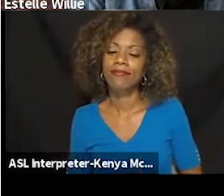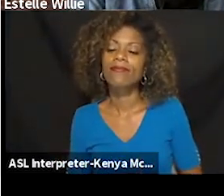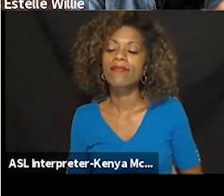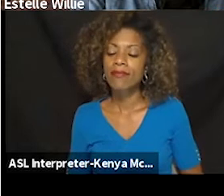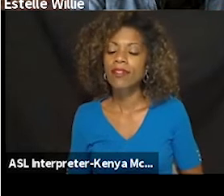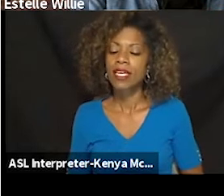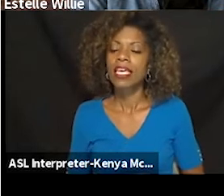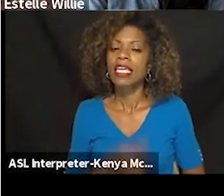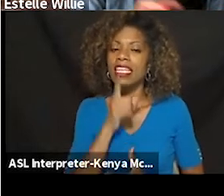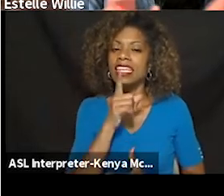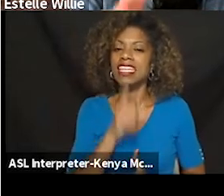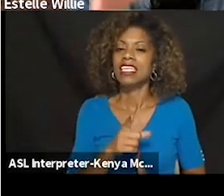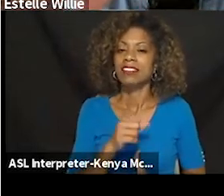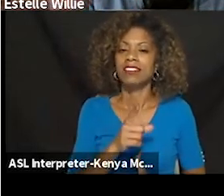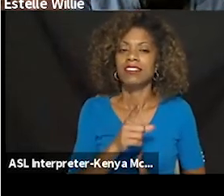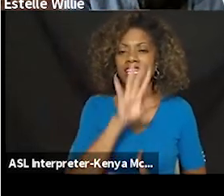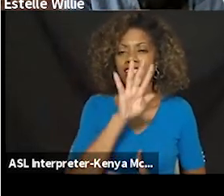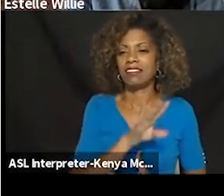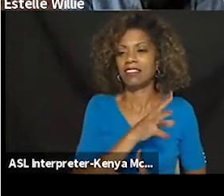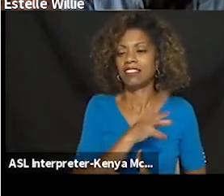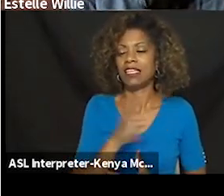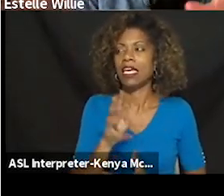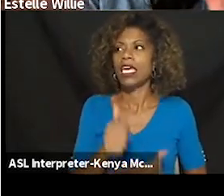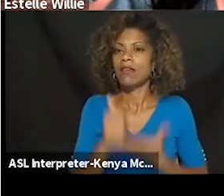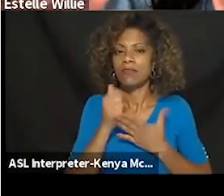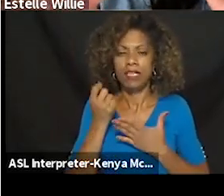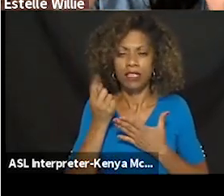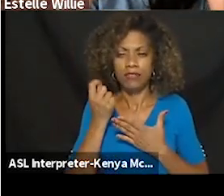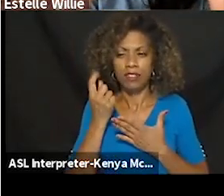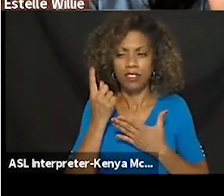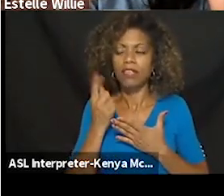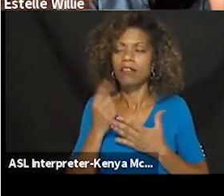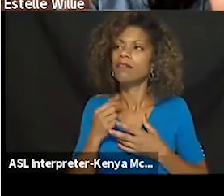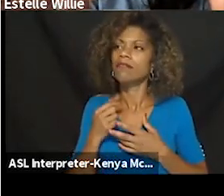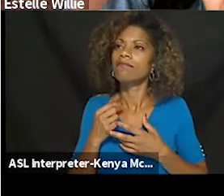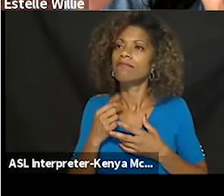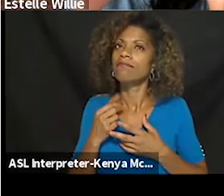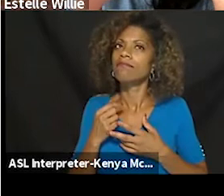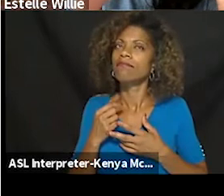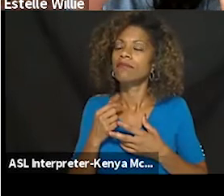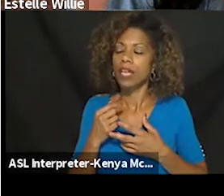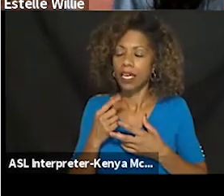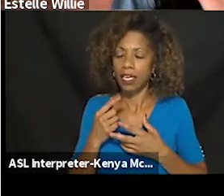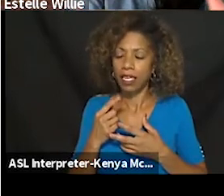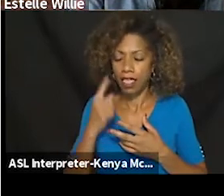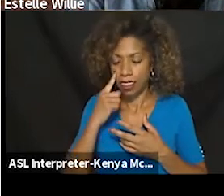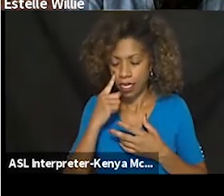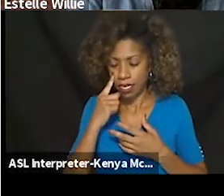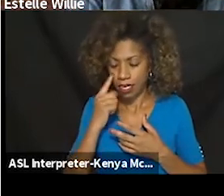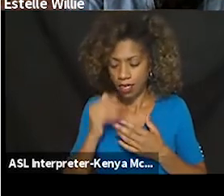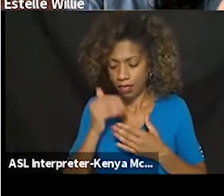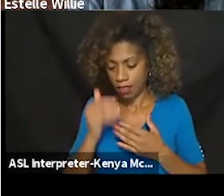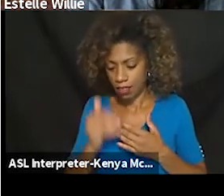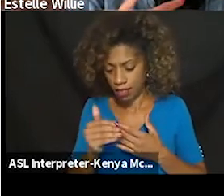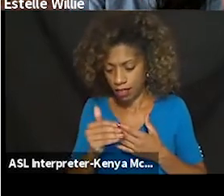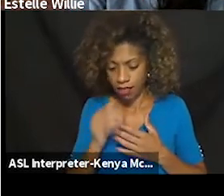opportunities that we could do versus what is strategic. This is kind of how I thought